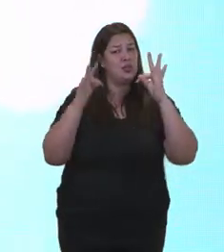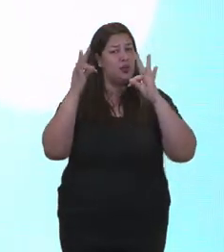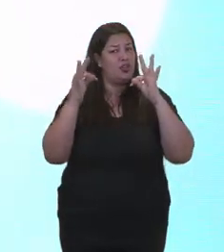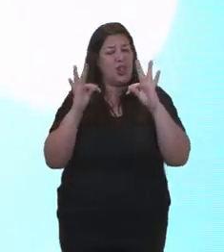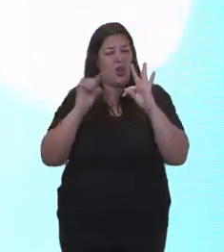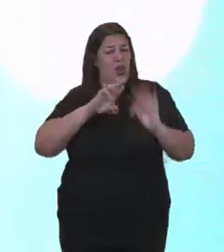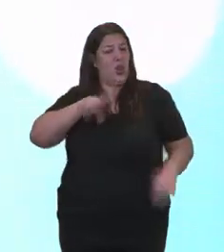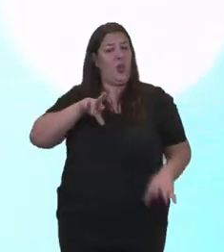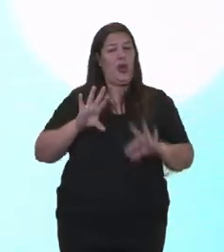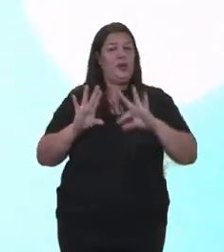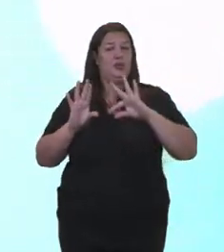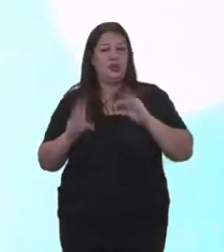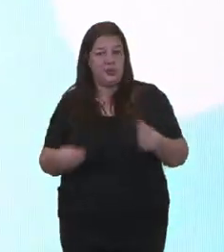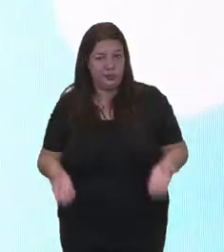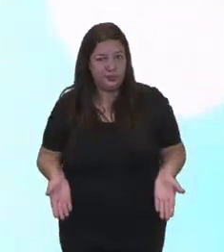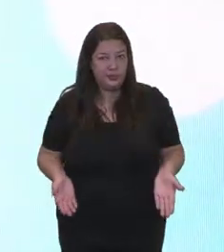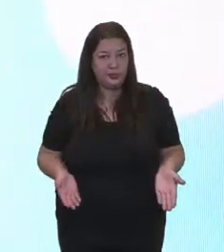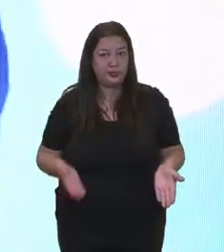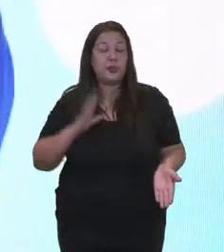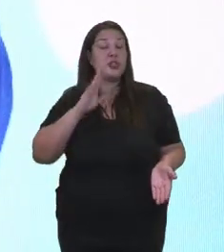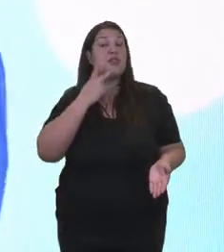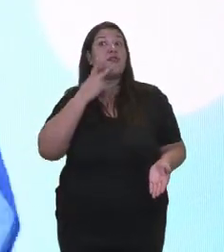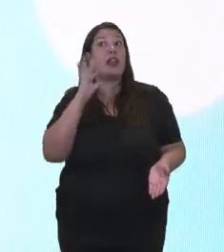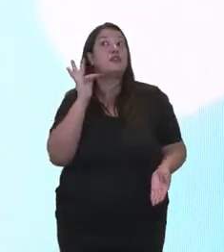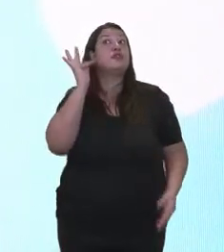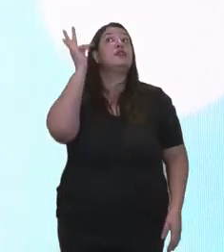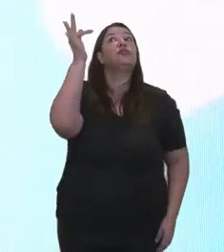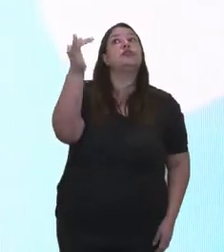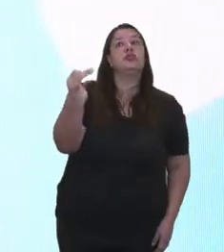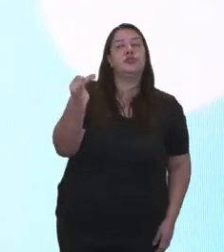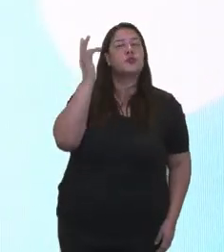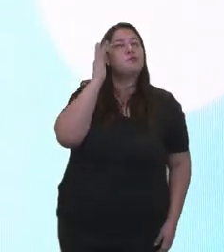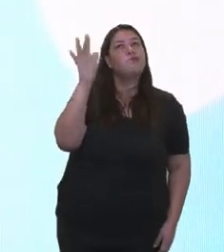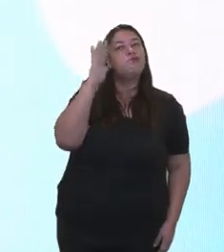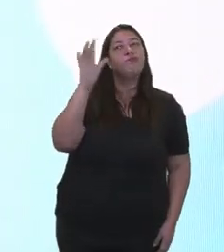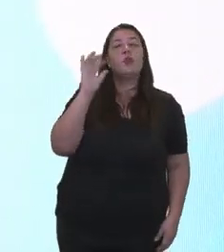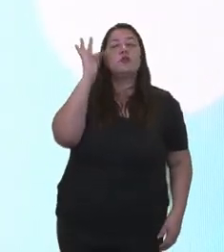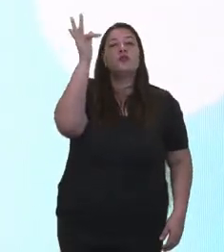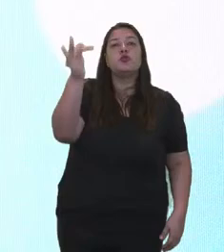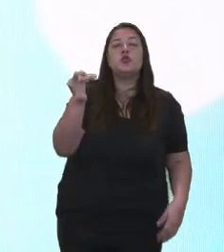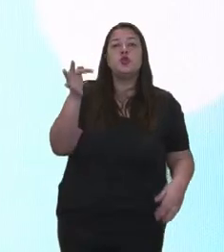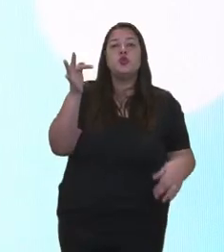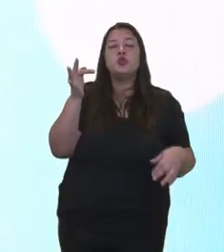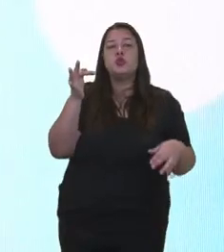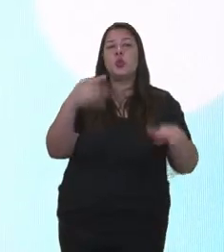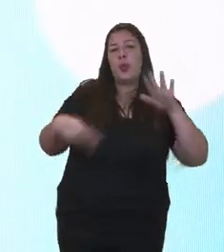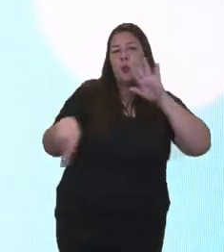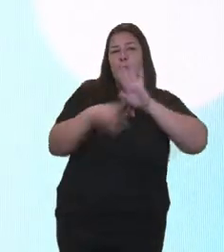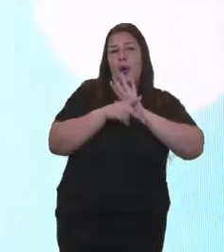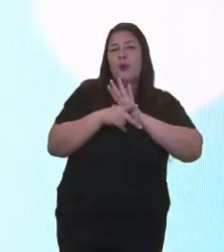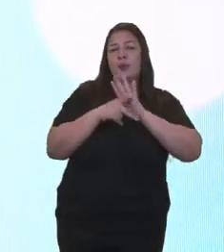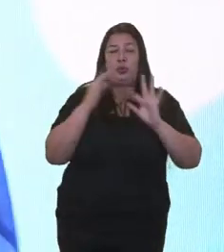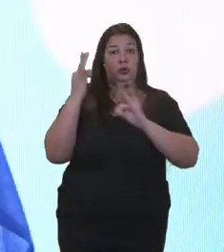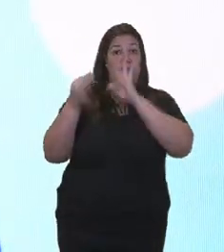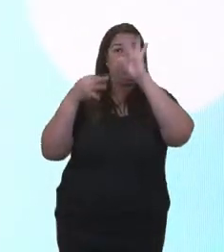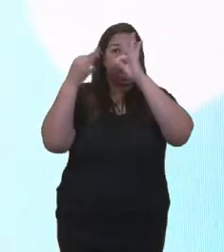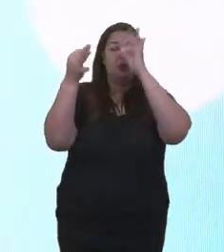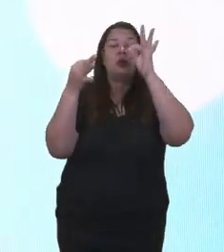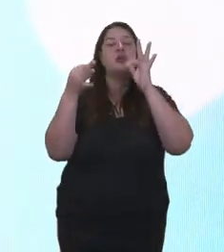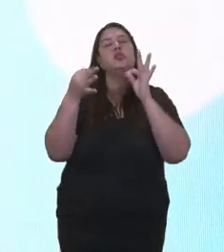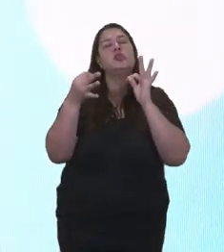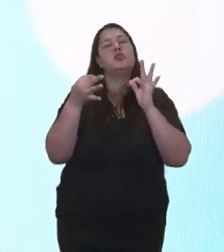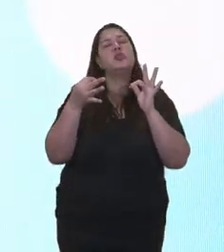technology is not everything. When we talk about future, imagining that a digital future, a technological